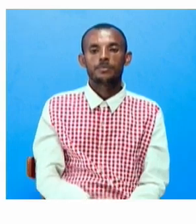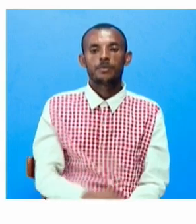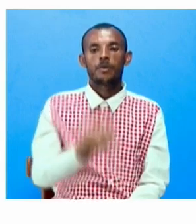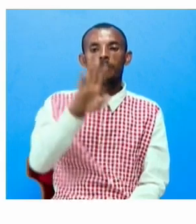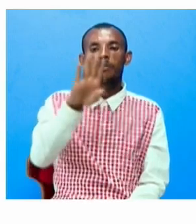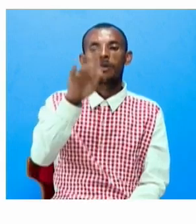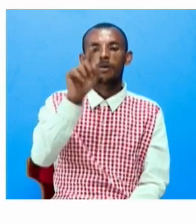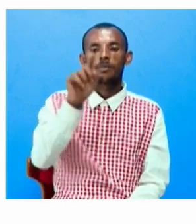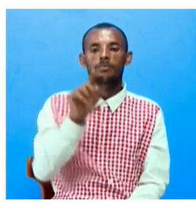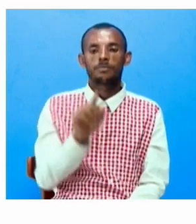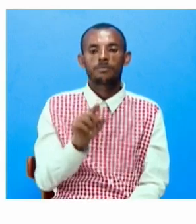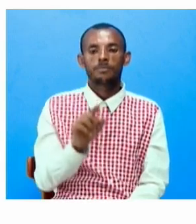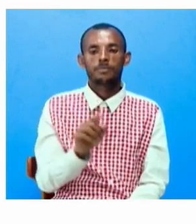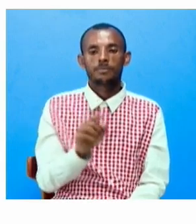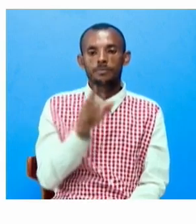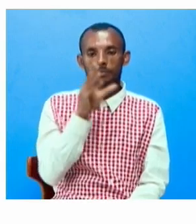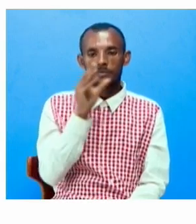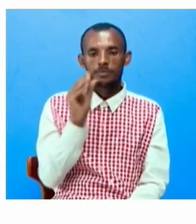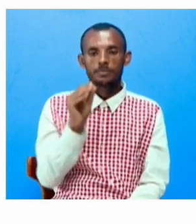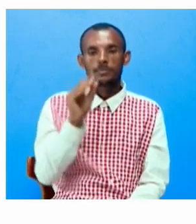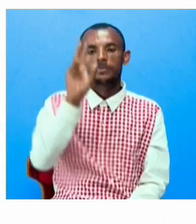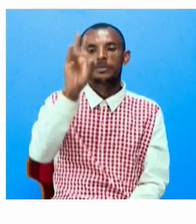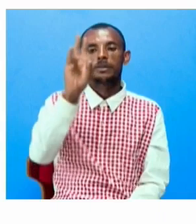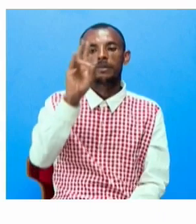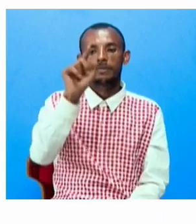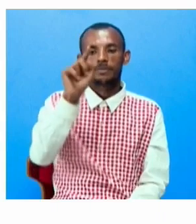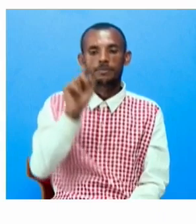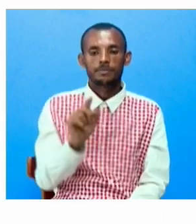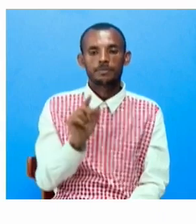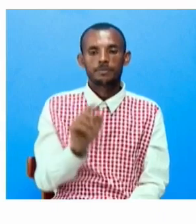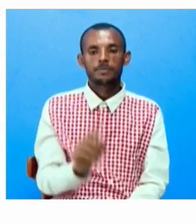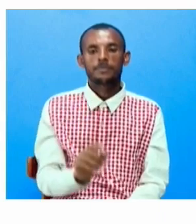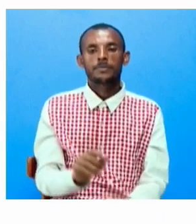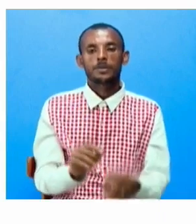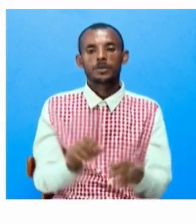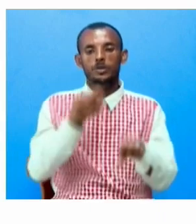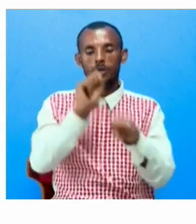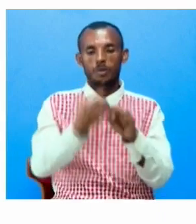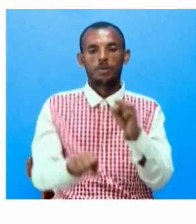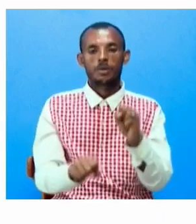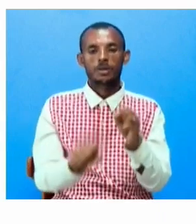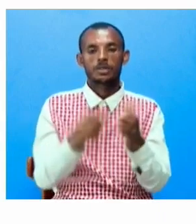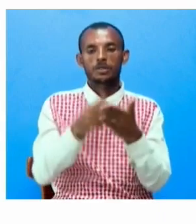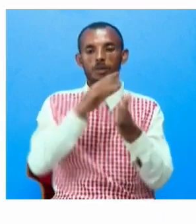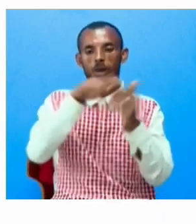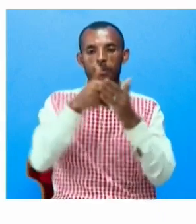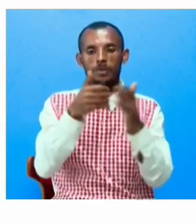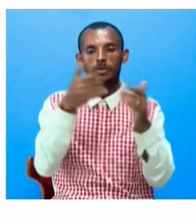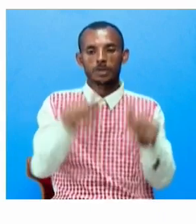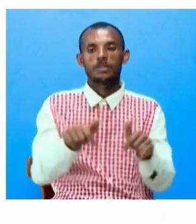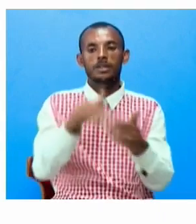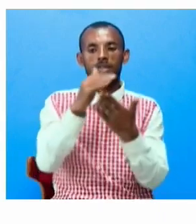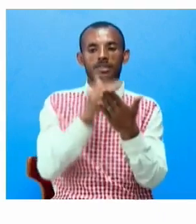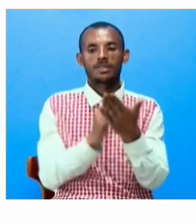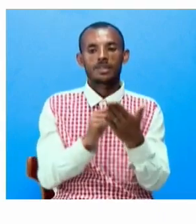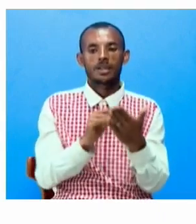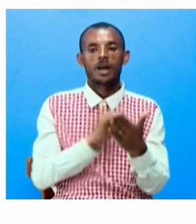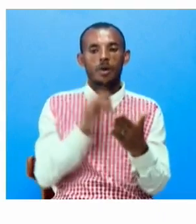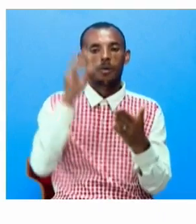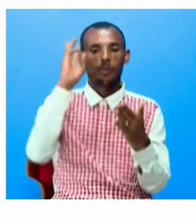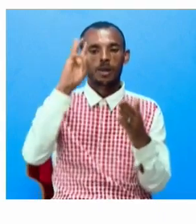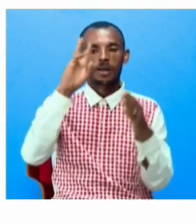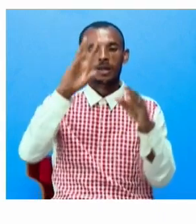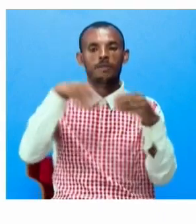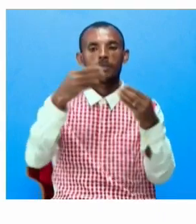4 ratio 7. So, this is all about today's lesson. I will give